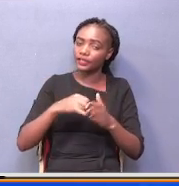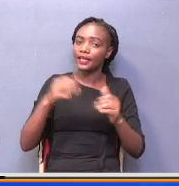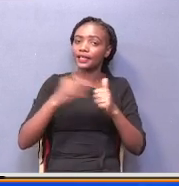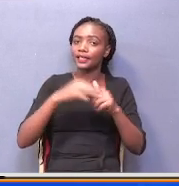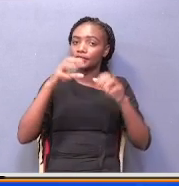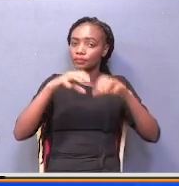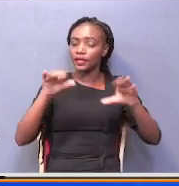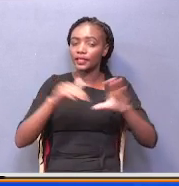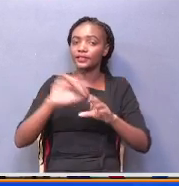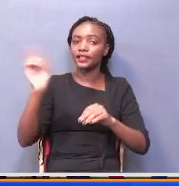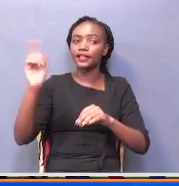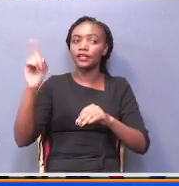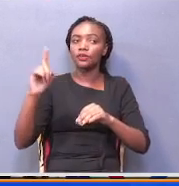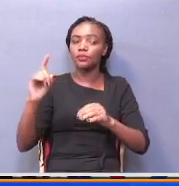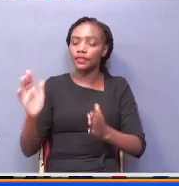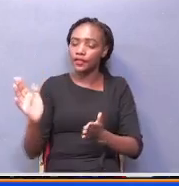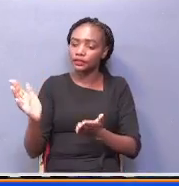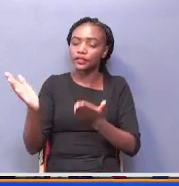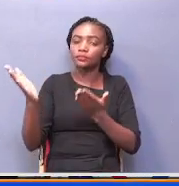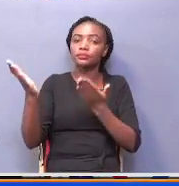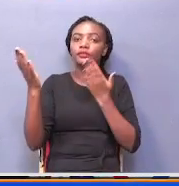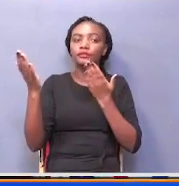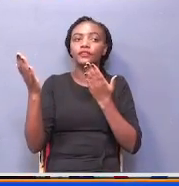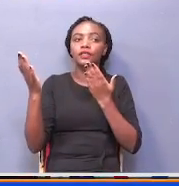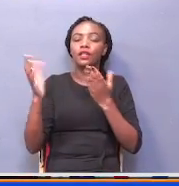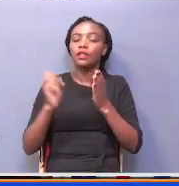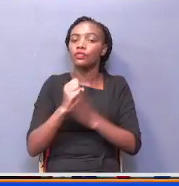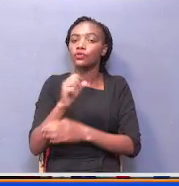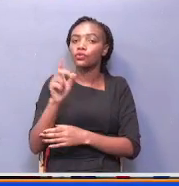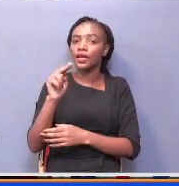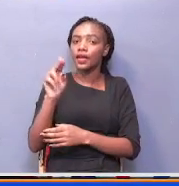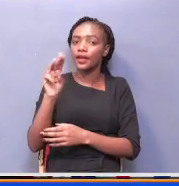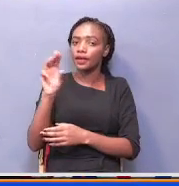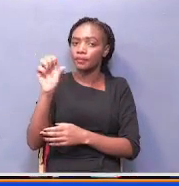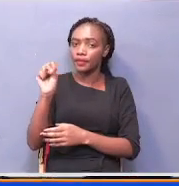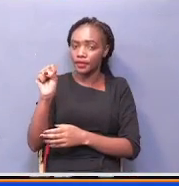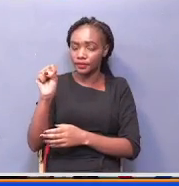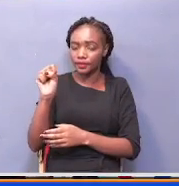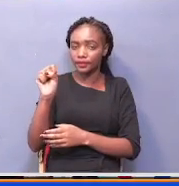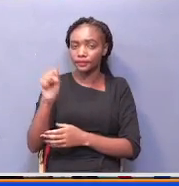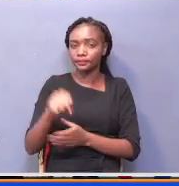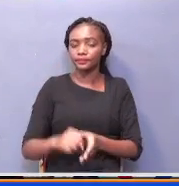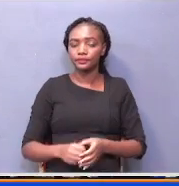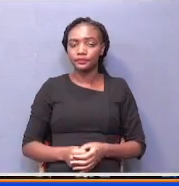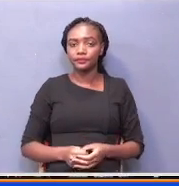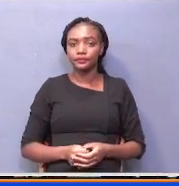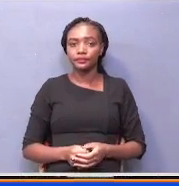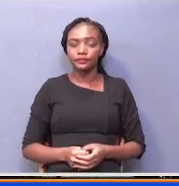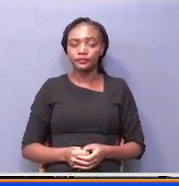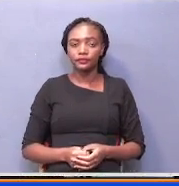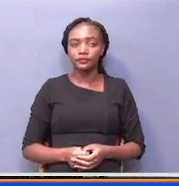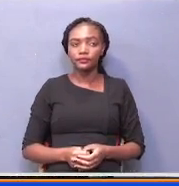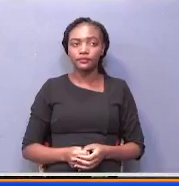that were upgraded into modern markets as the country gears towards modernizing its capital.